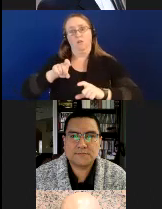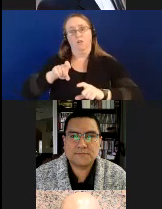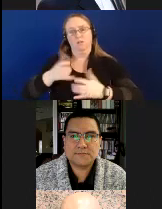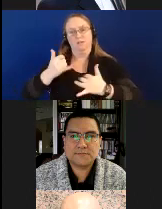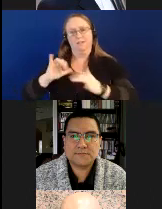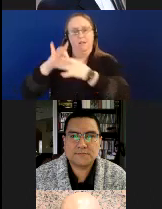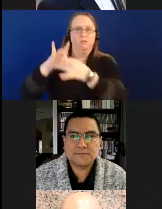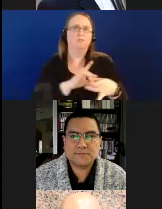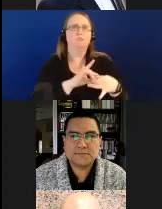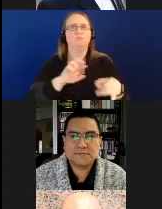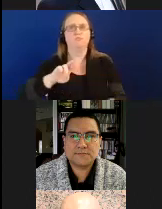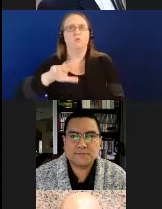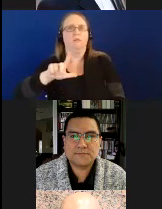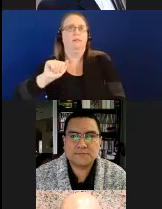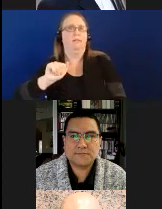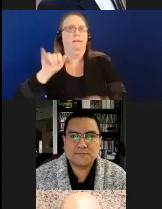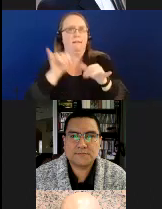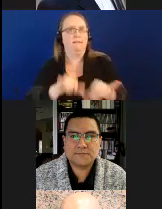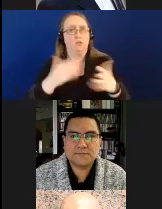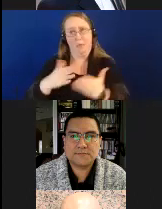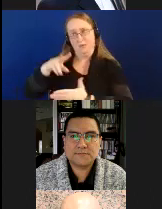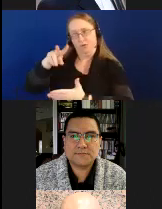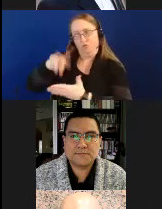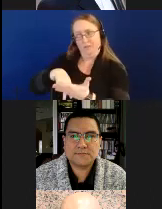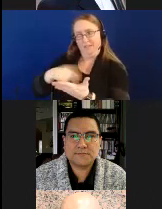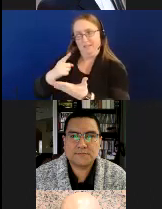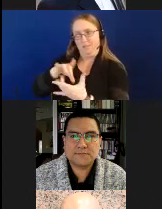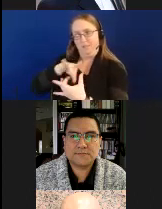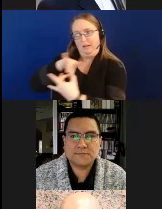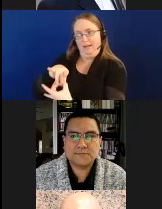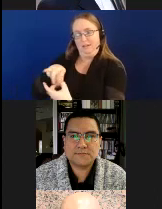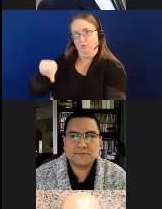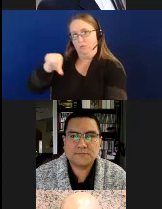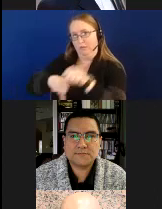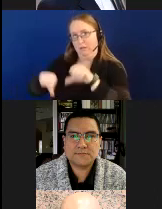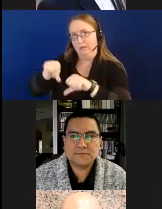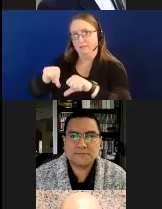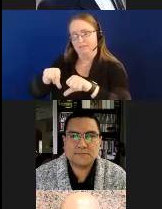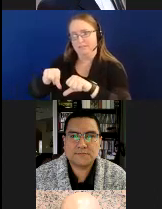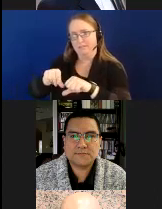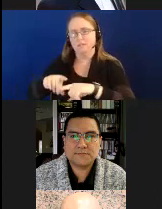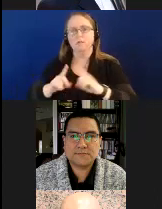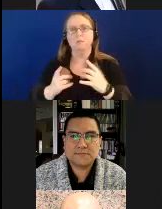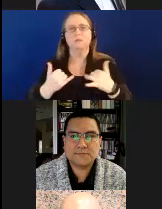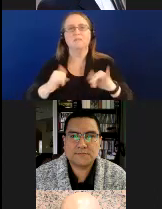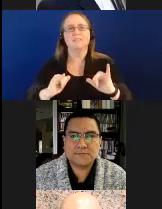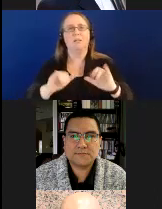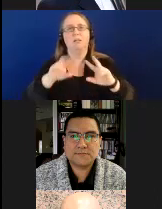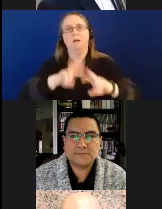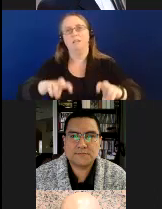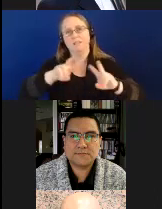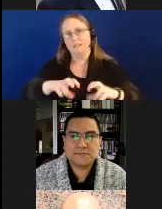RLA standards. Right? So they might be reading about something that's connected to science, but they're still getting assessed